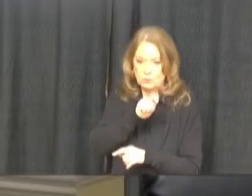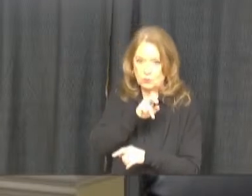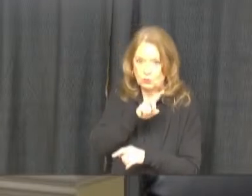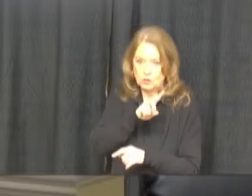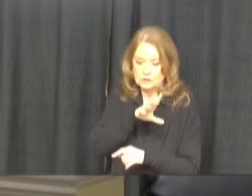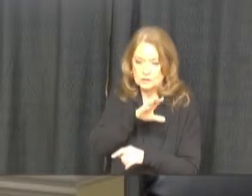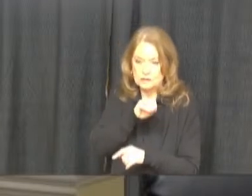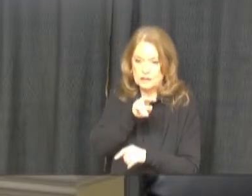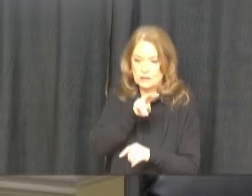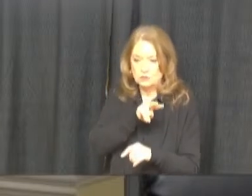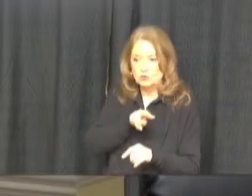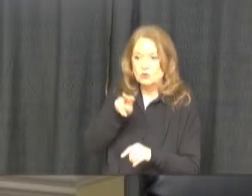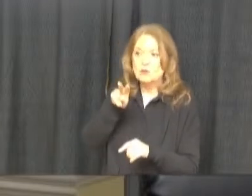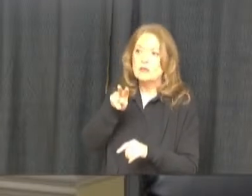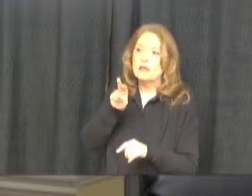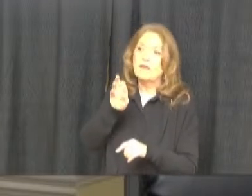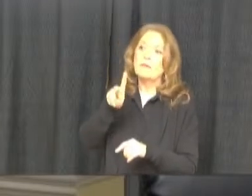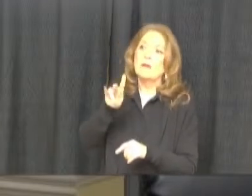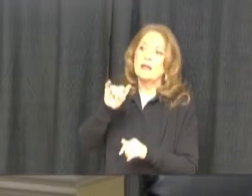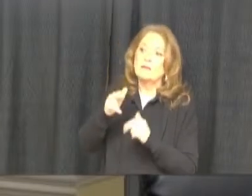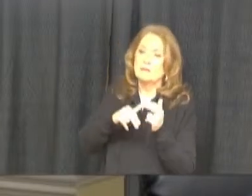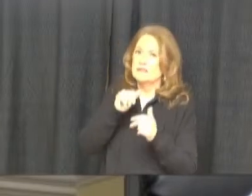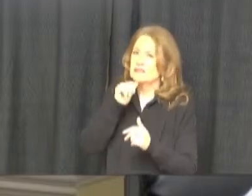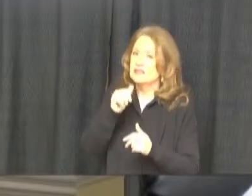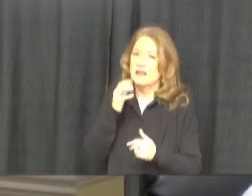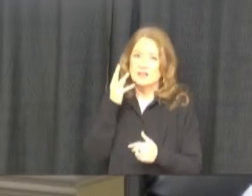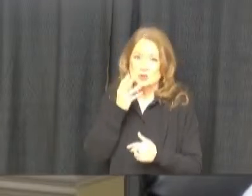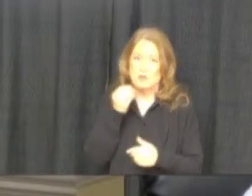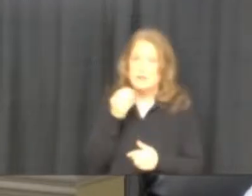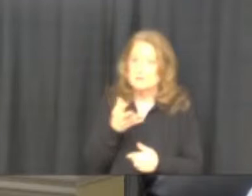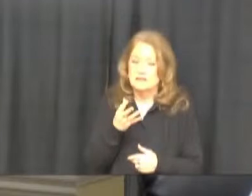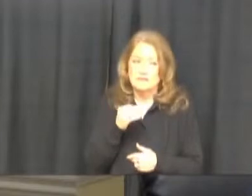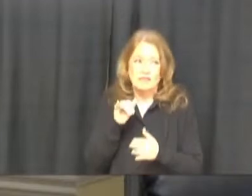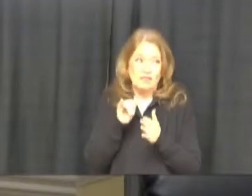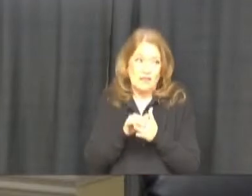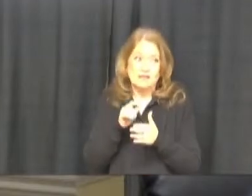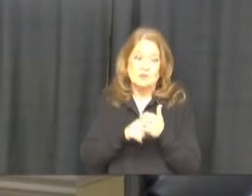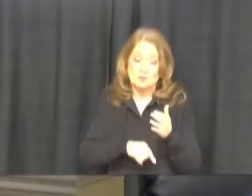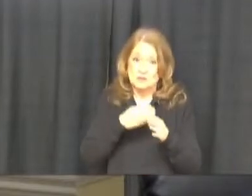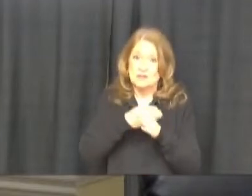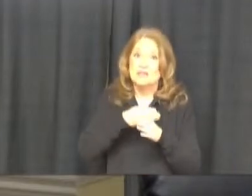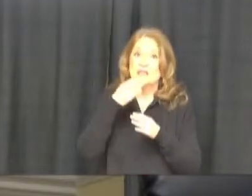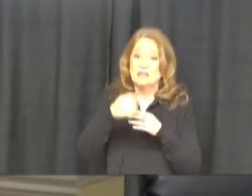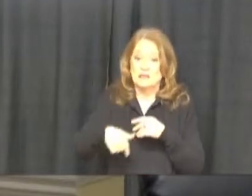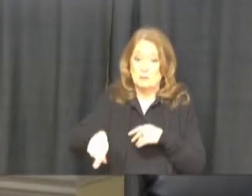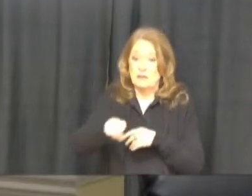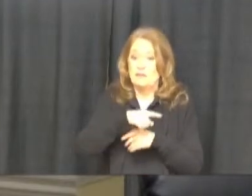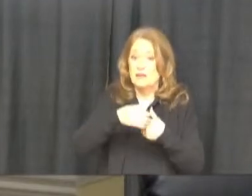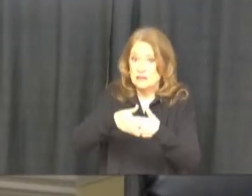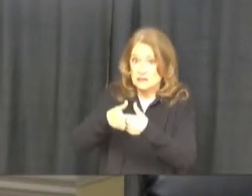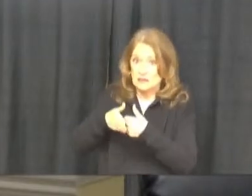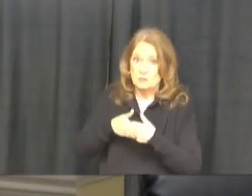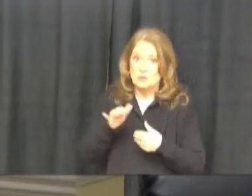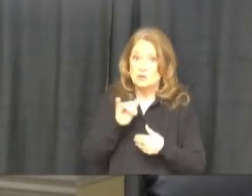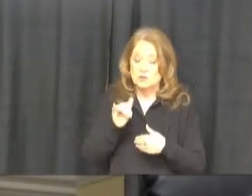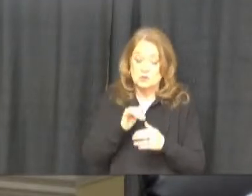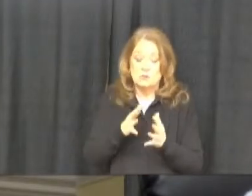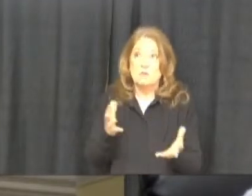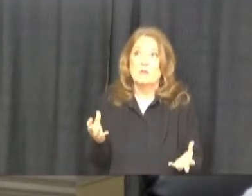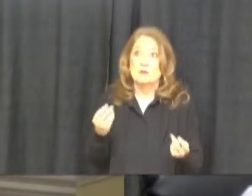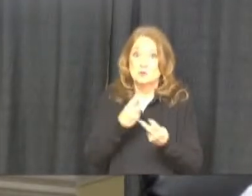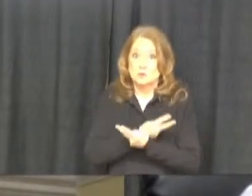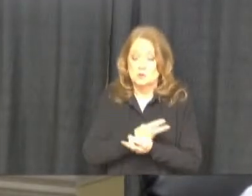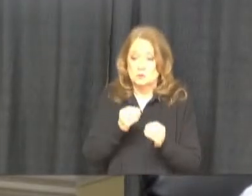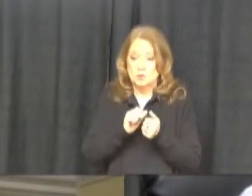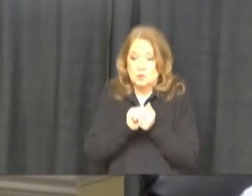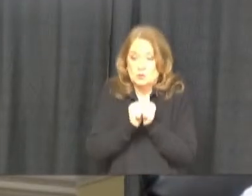to the back of that building. It's very unattractive, and that's what's going to end up in these neighborhoods over here, only much more